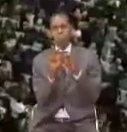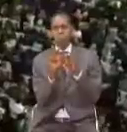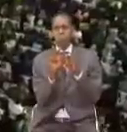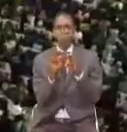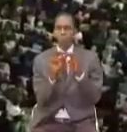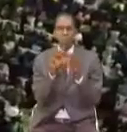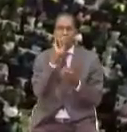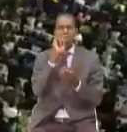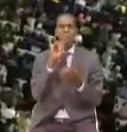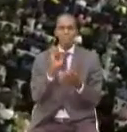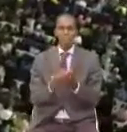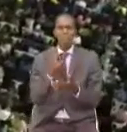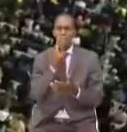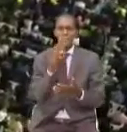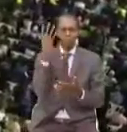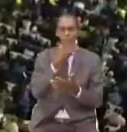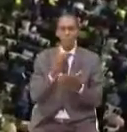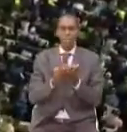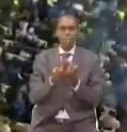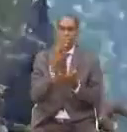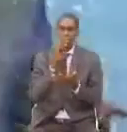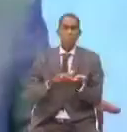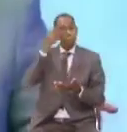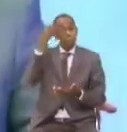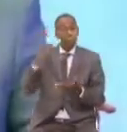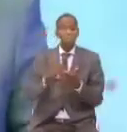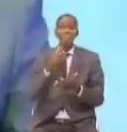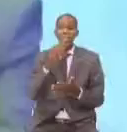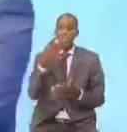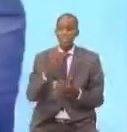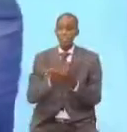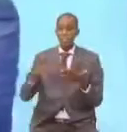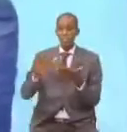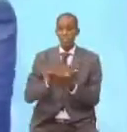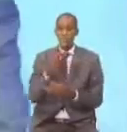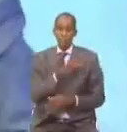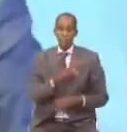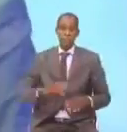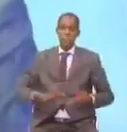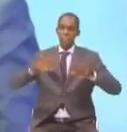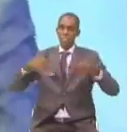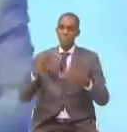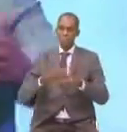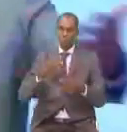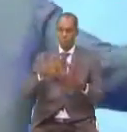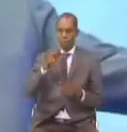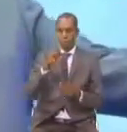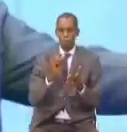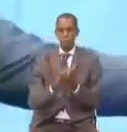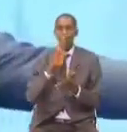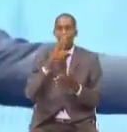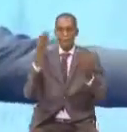is glorified, because it's the righteousness of Christ giving unto you that you are wearing.